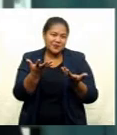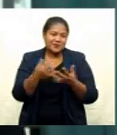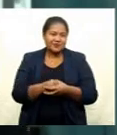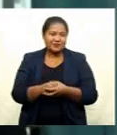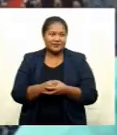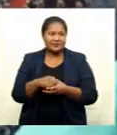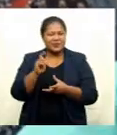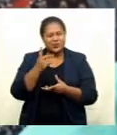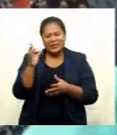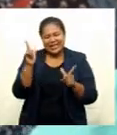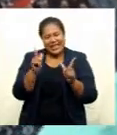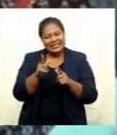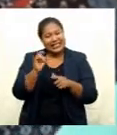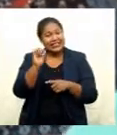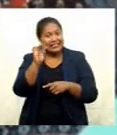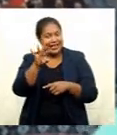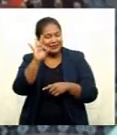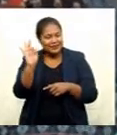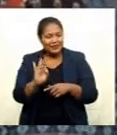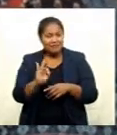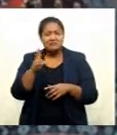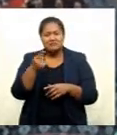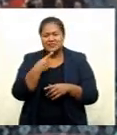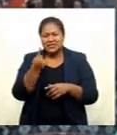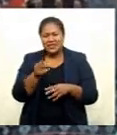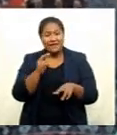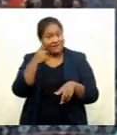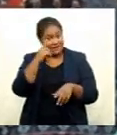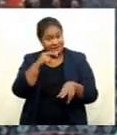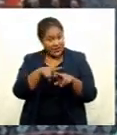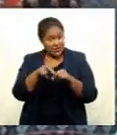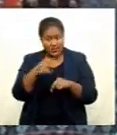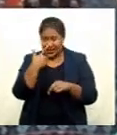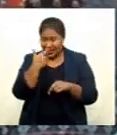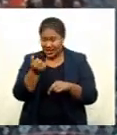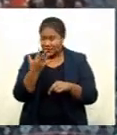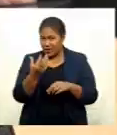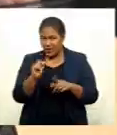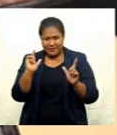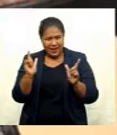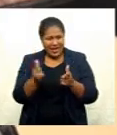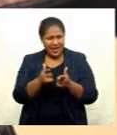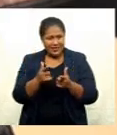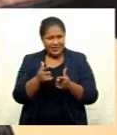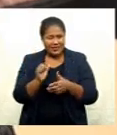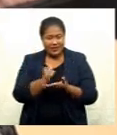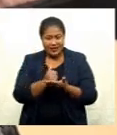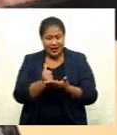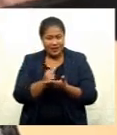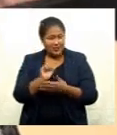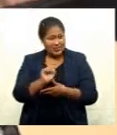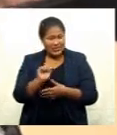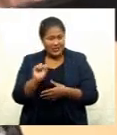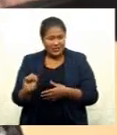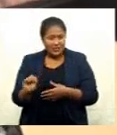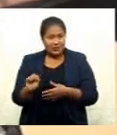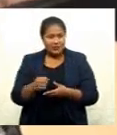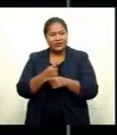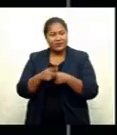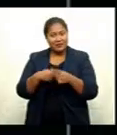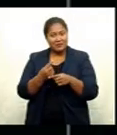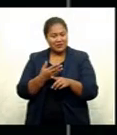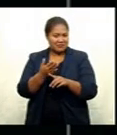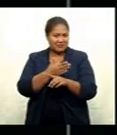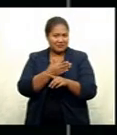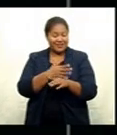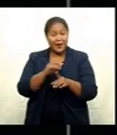less than 10%. Samarisina says Fiji is lucky to have lesser number of serious cases, and hence the people need to do.